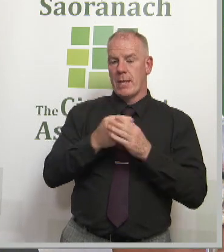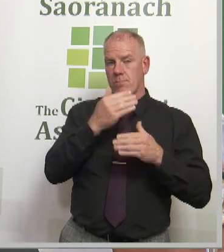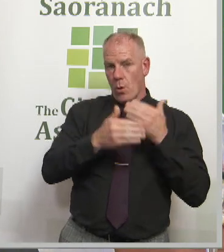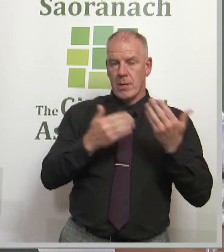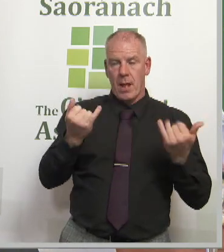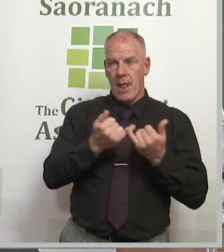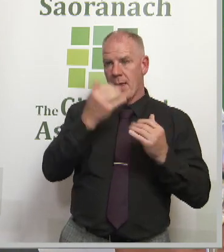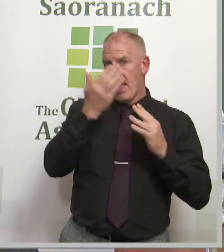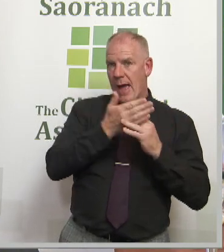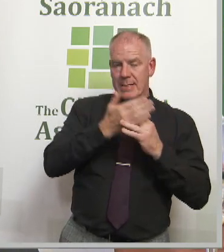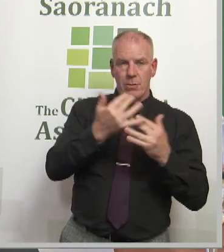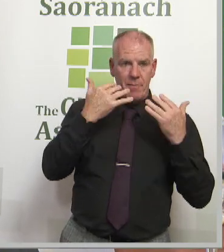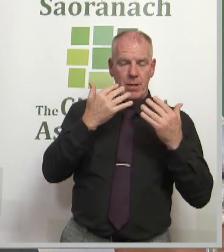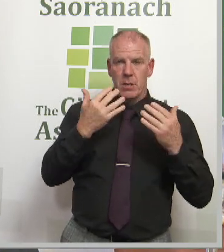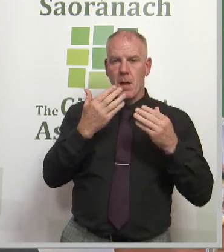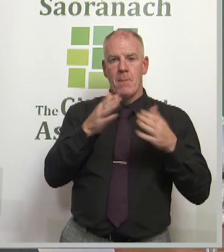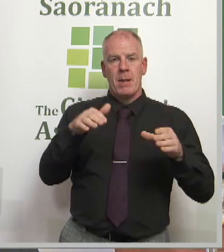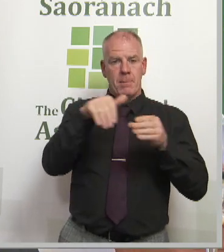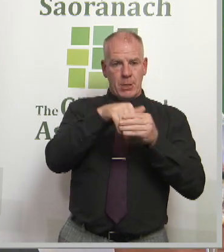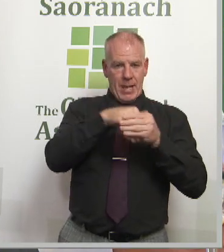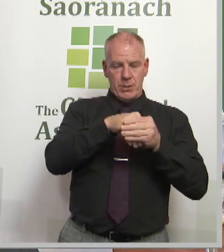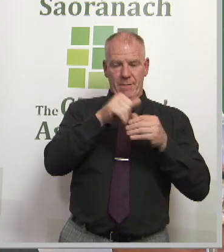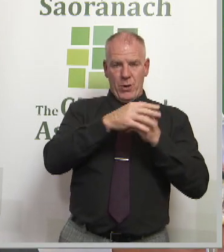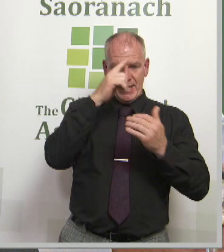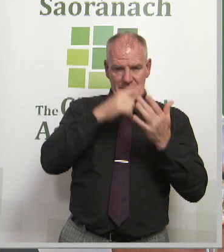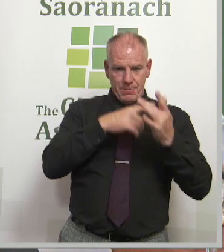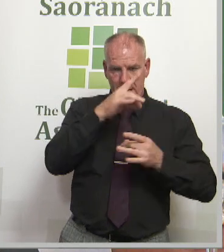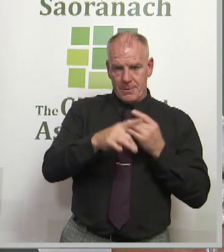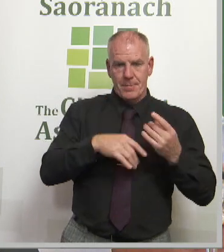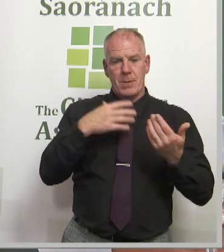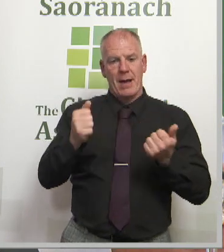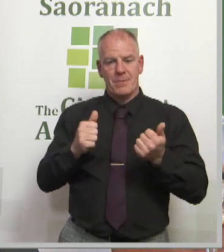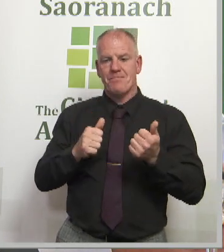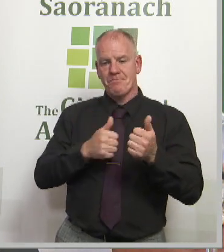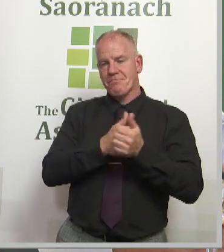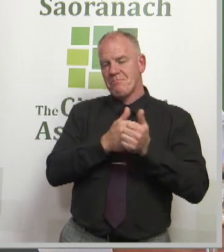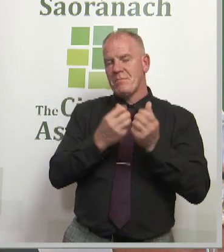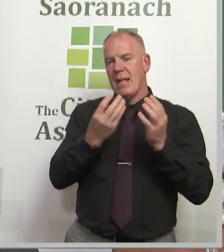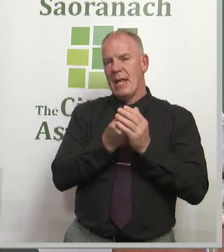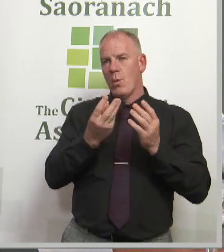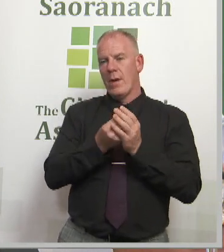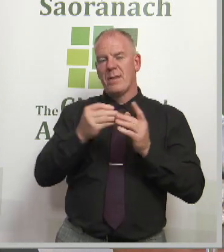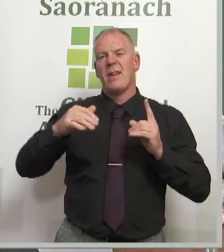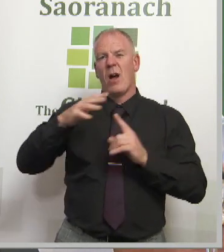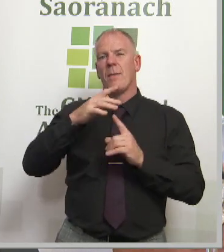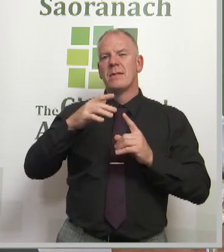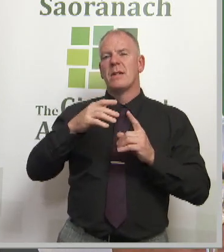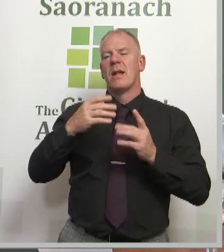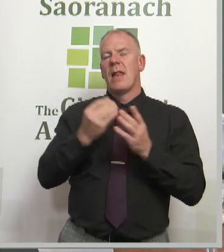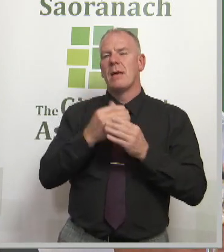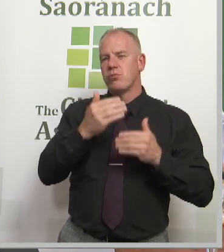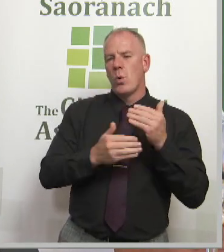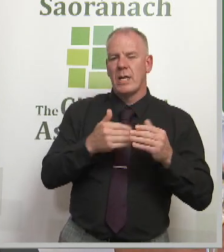information, public participation and decision making. We also have complementary ones that are broader than the environment, such as due process and things like